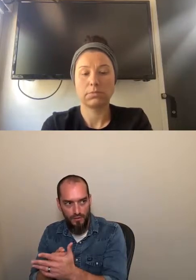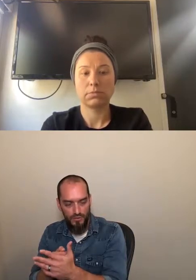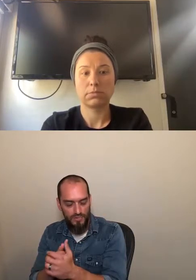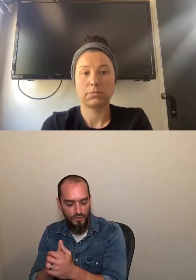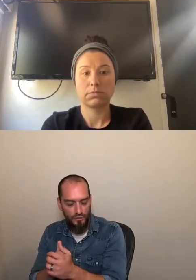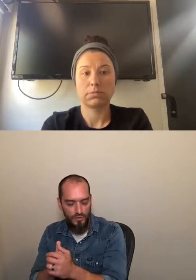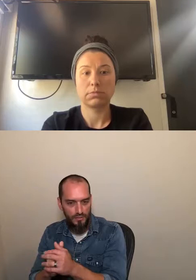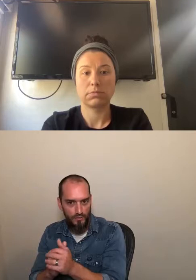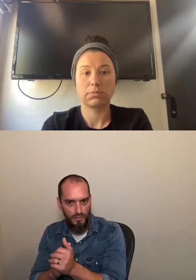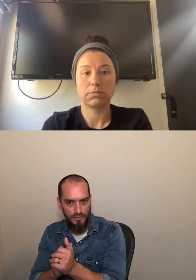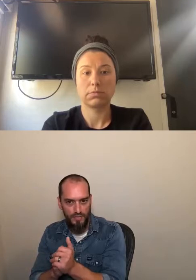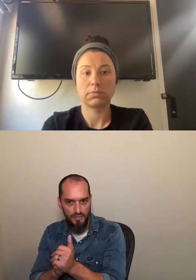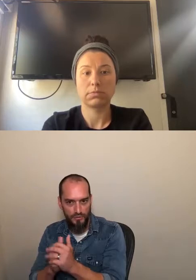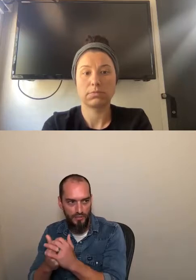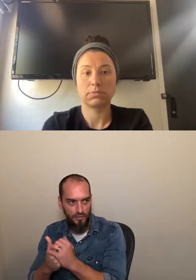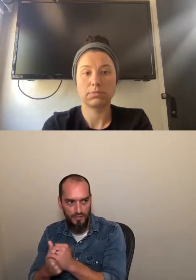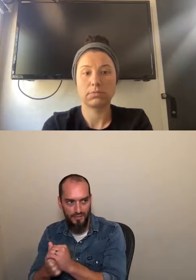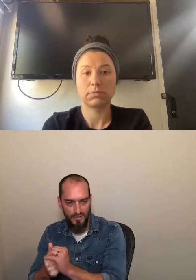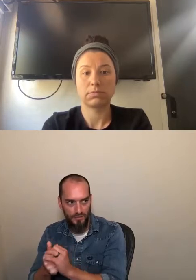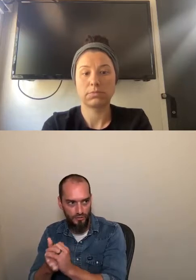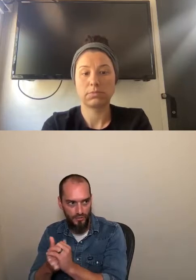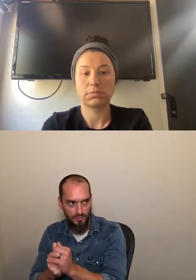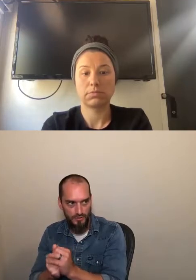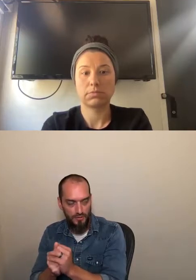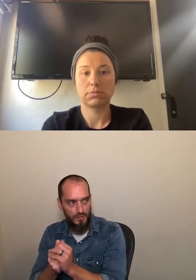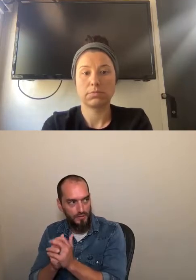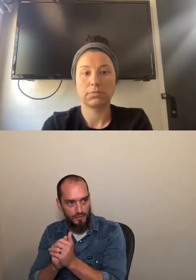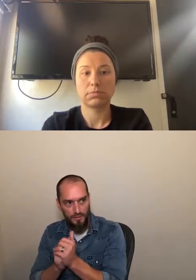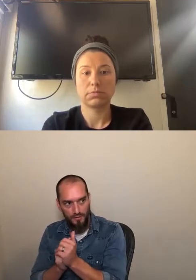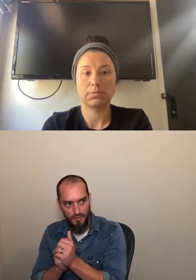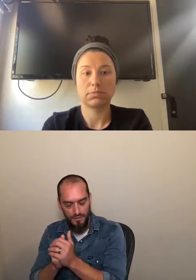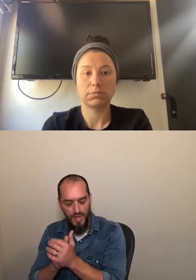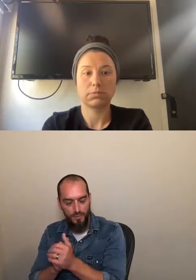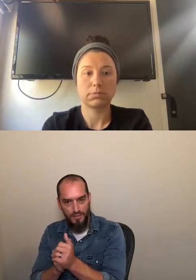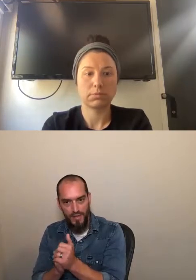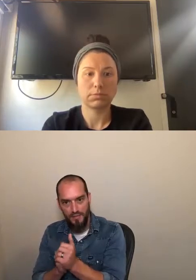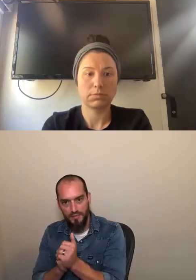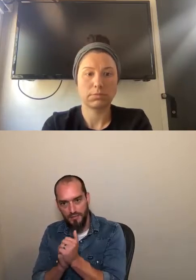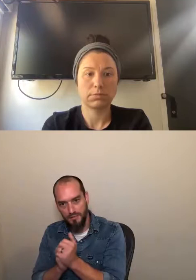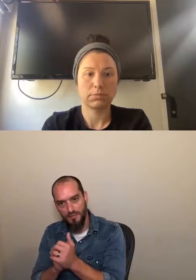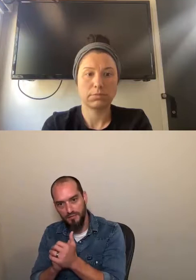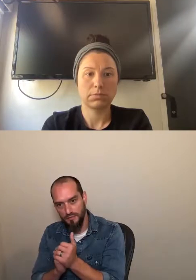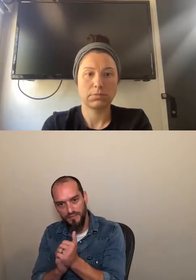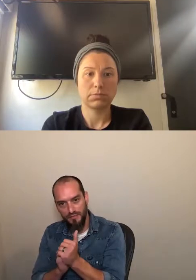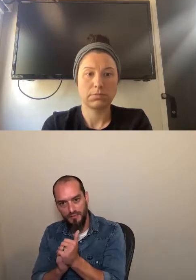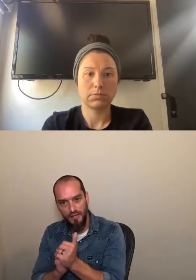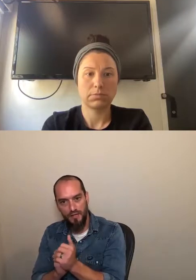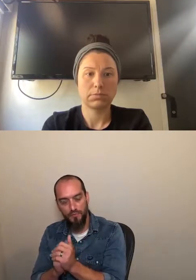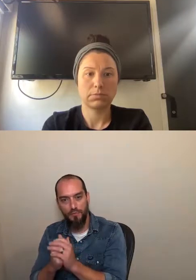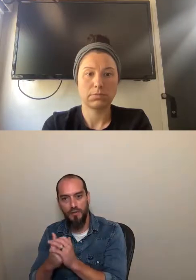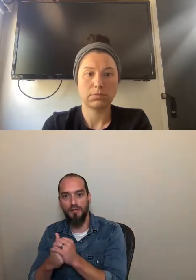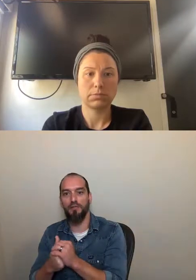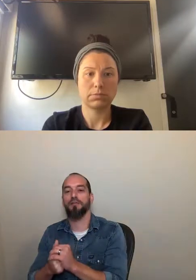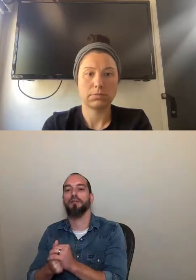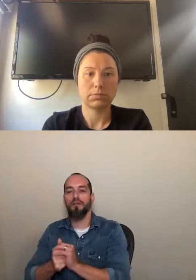Because I don't want to say it's a trend. I would hate to say it's a trend. I'd hate to think it's a trend, but is it happening? Yes. Because they're making a lot